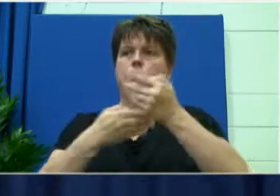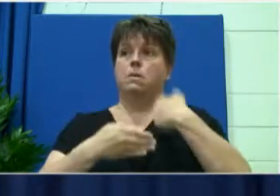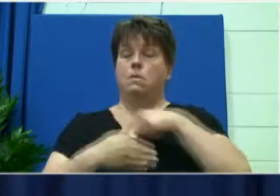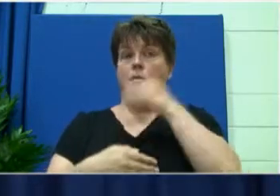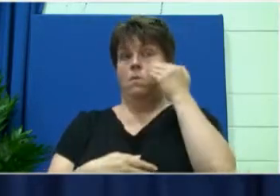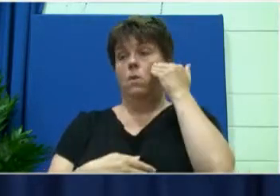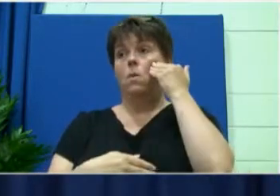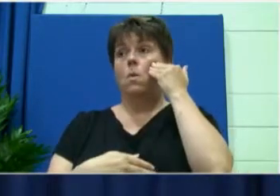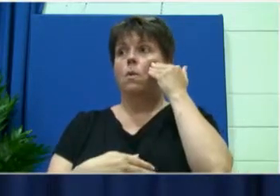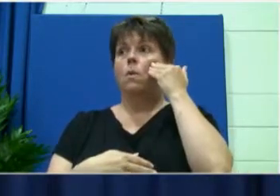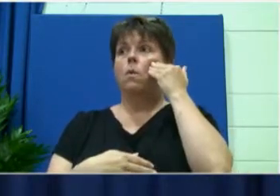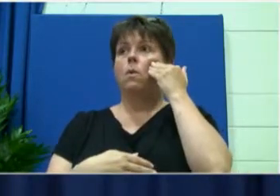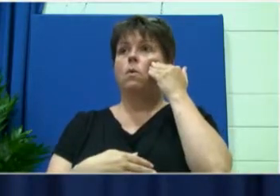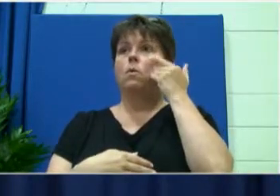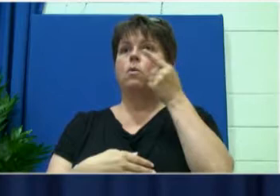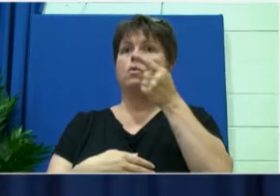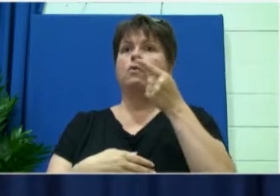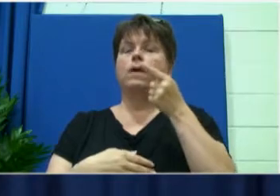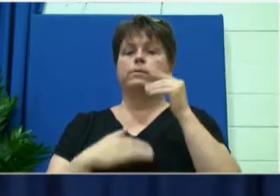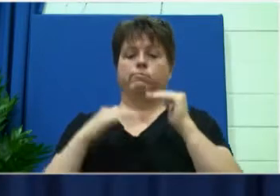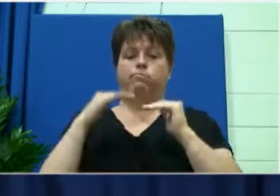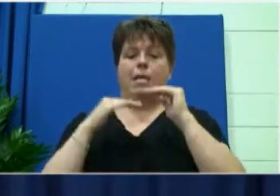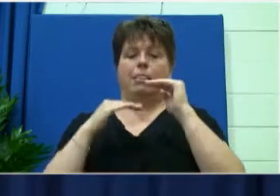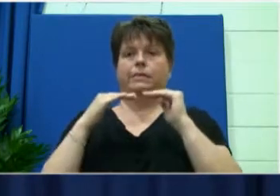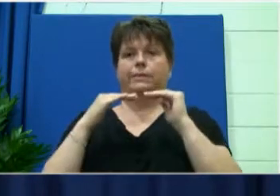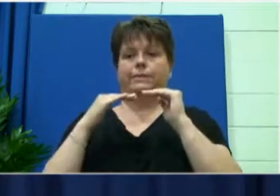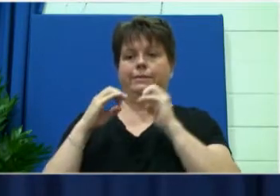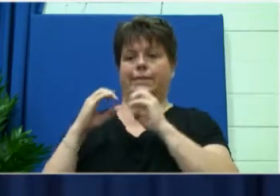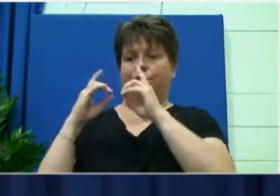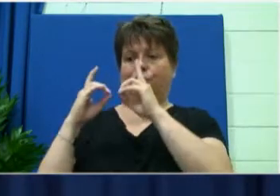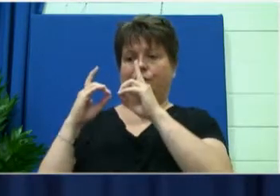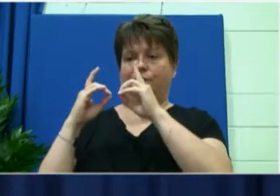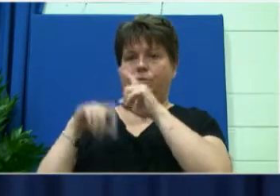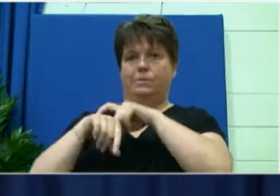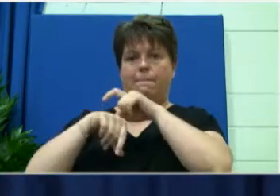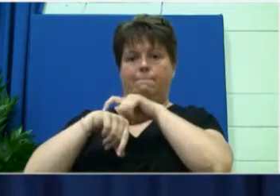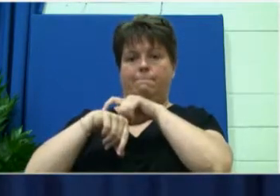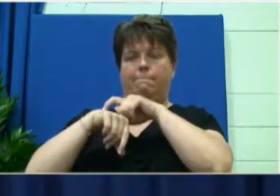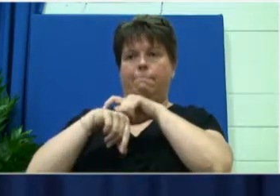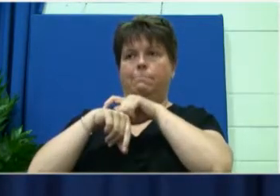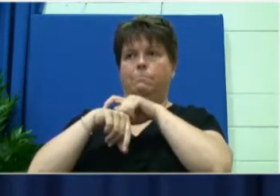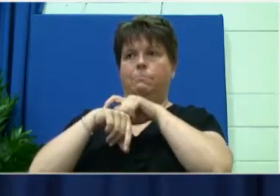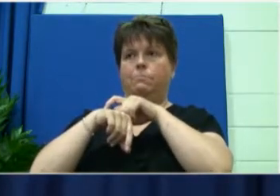know that you've had to balance your educational time